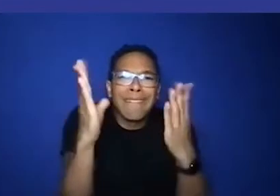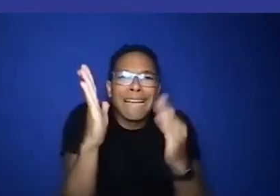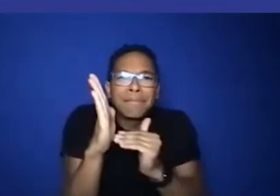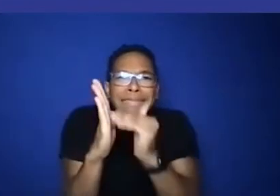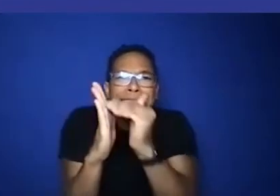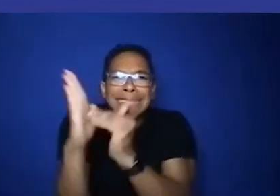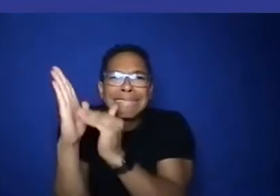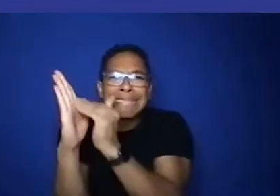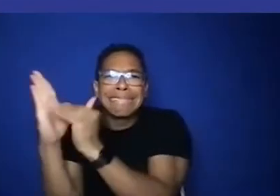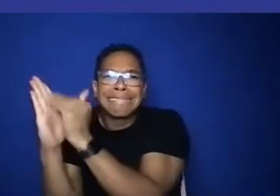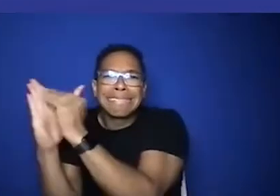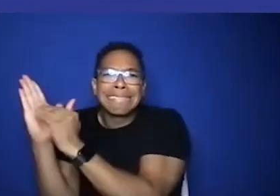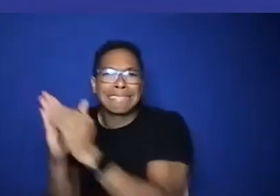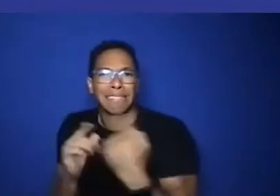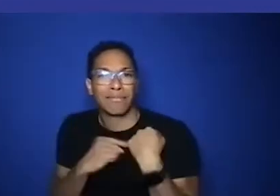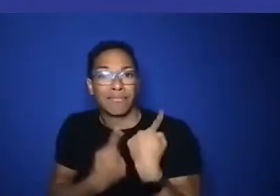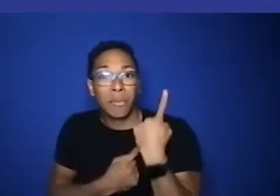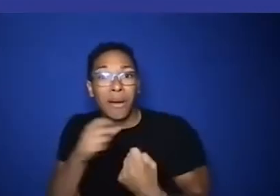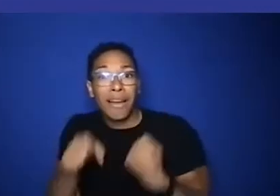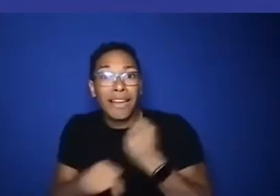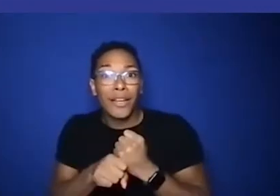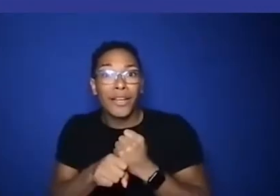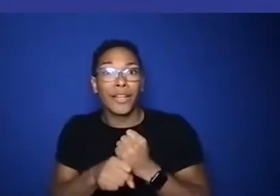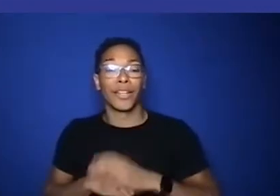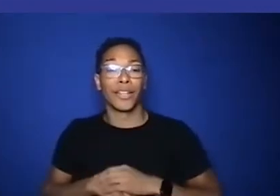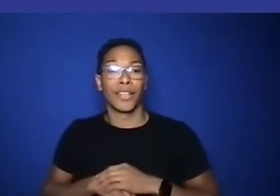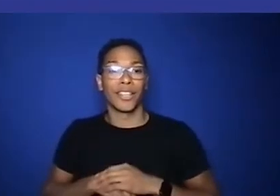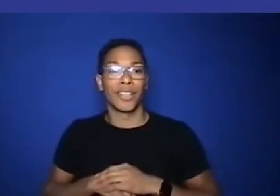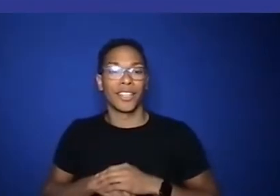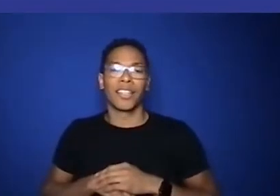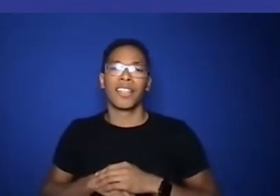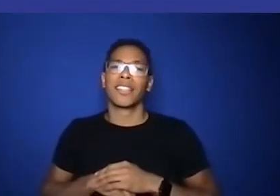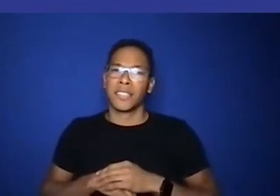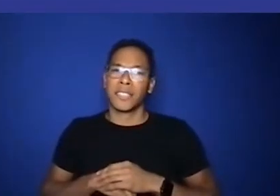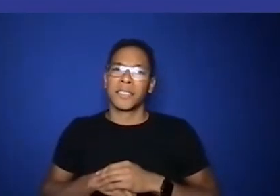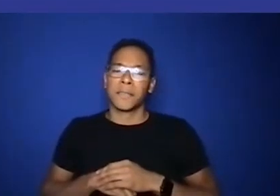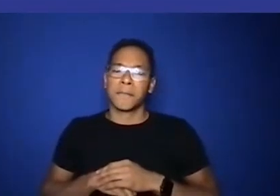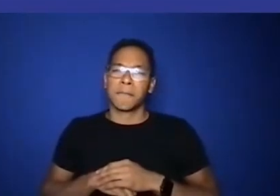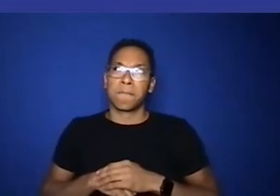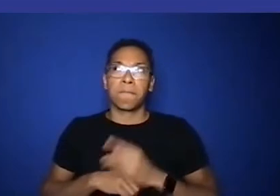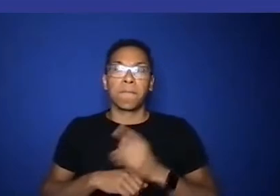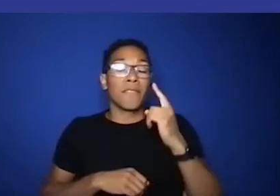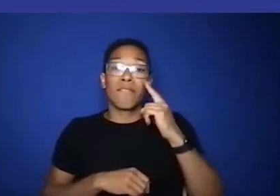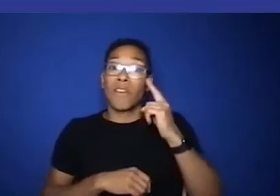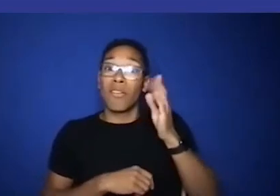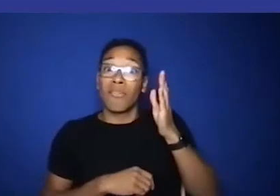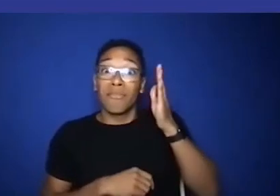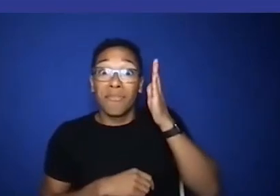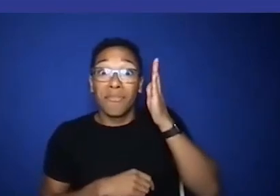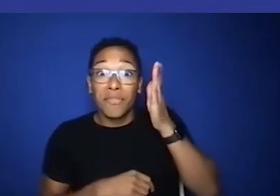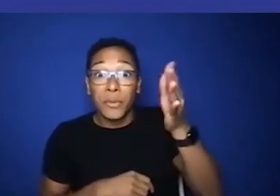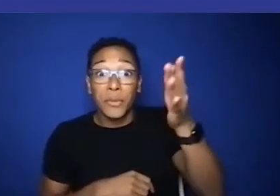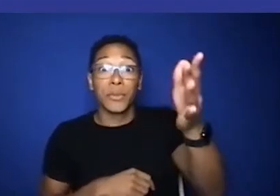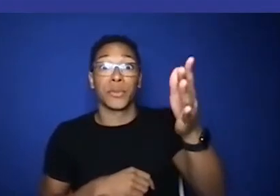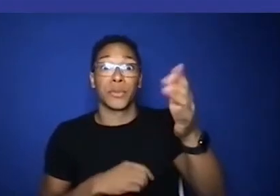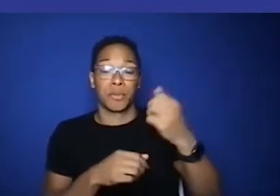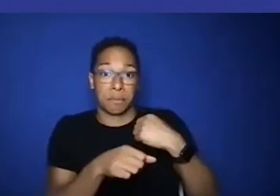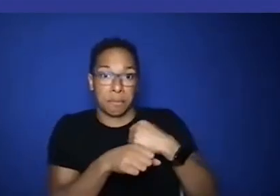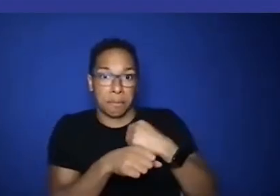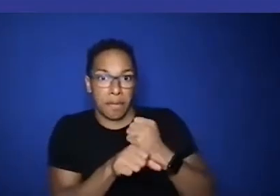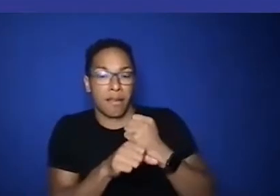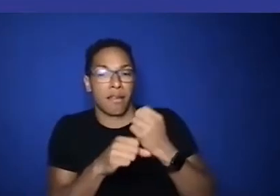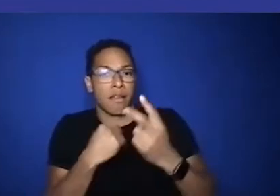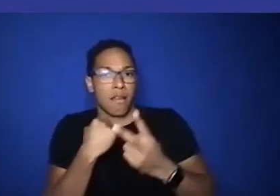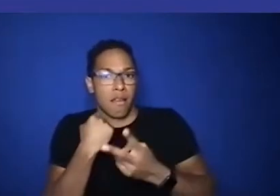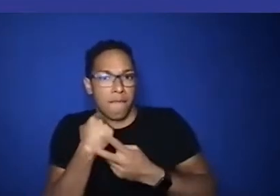happened in the last year, like in terms of the future and in terms of creating archives that